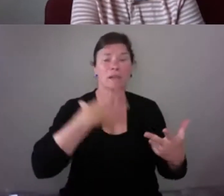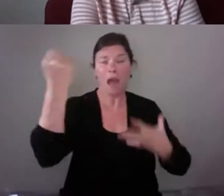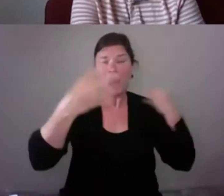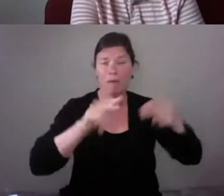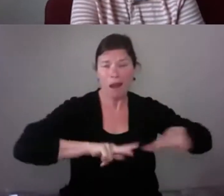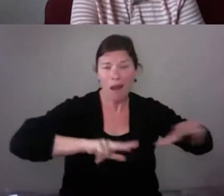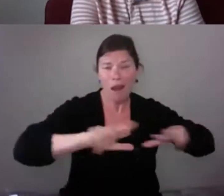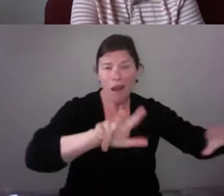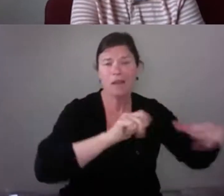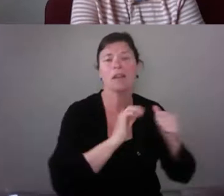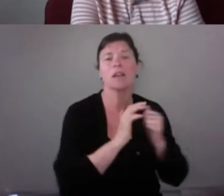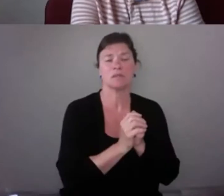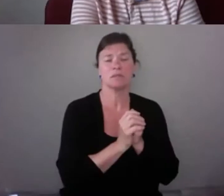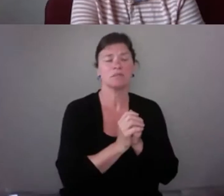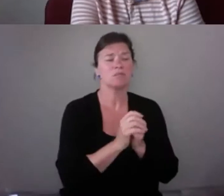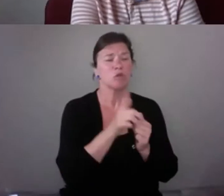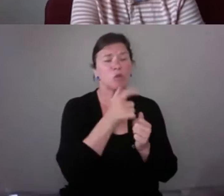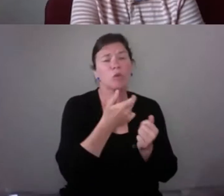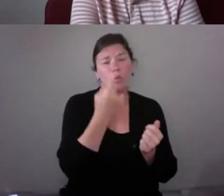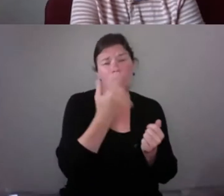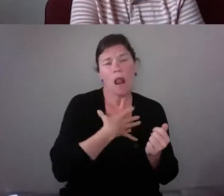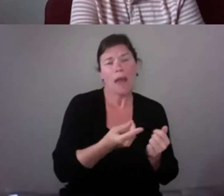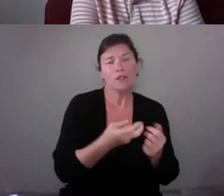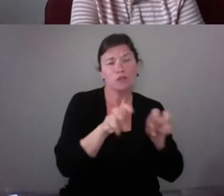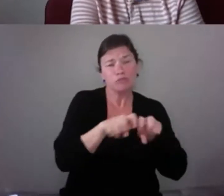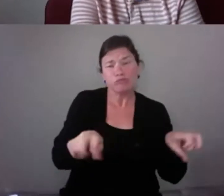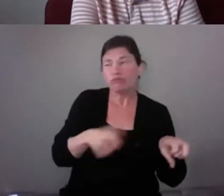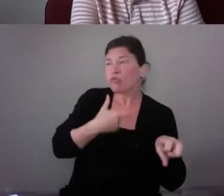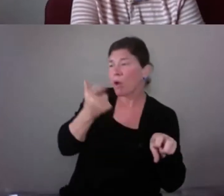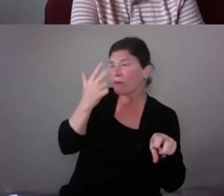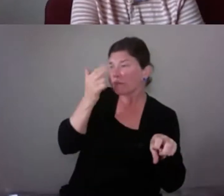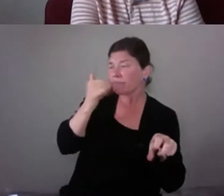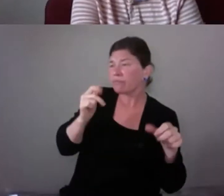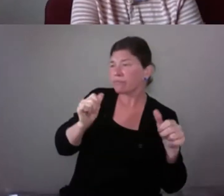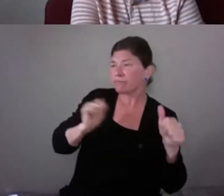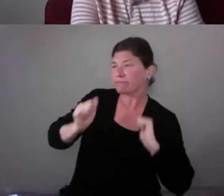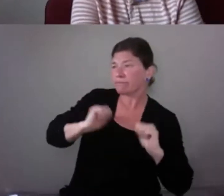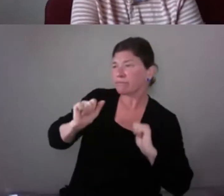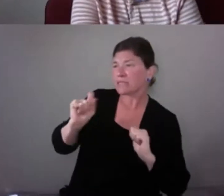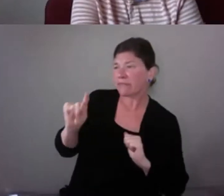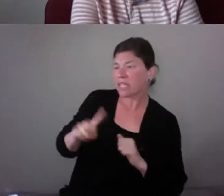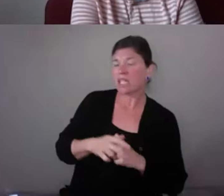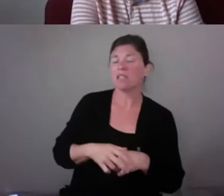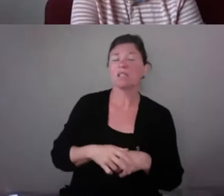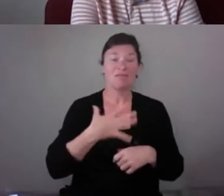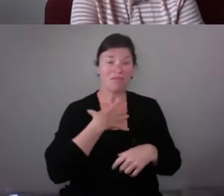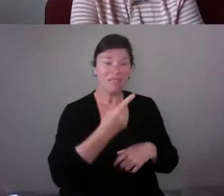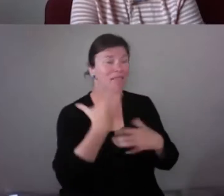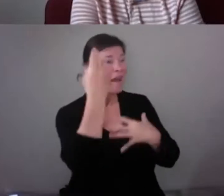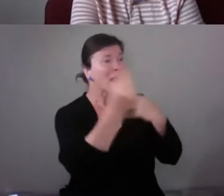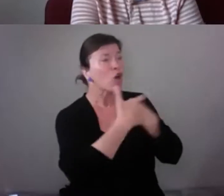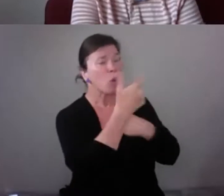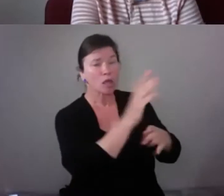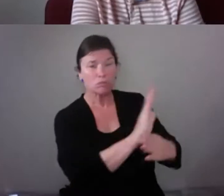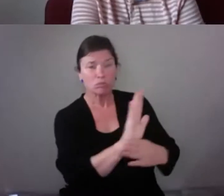watch funny shows, wants to go to movies and go to restaurants and